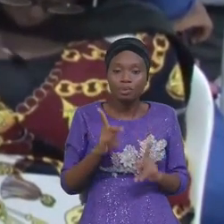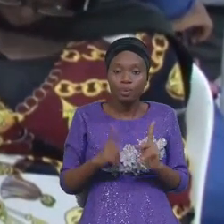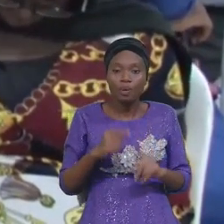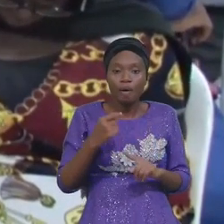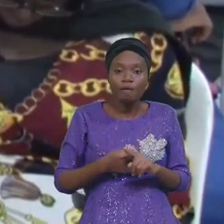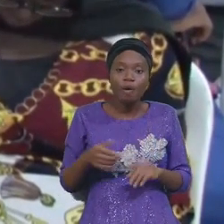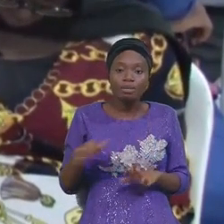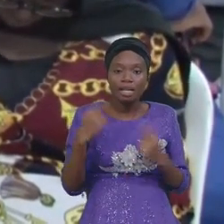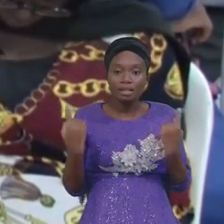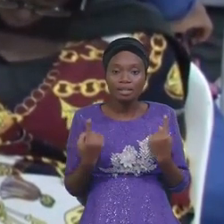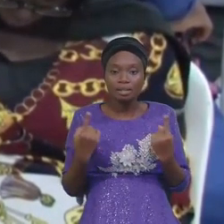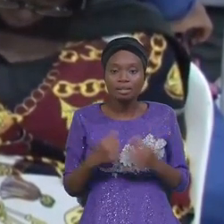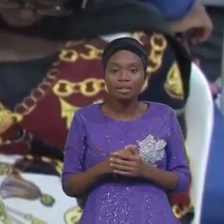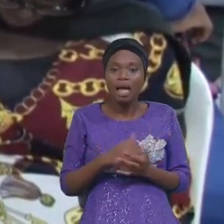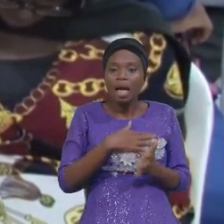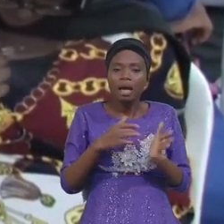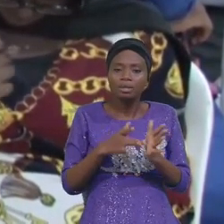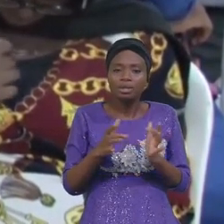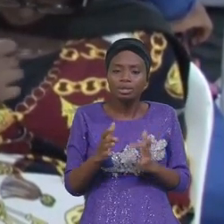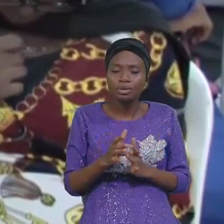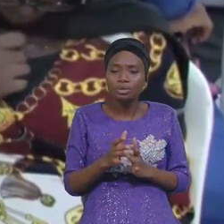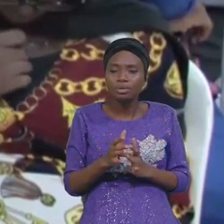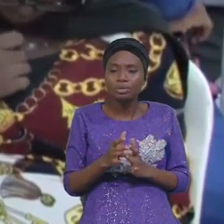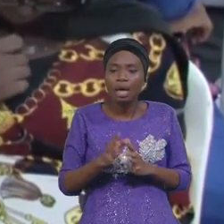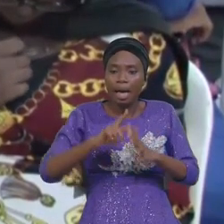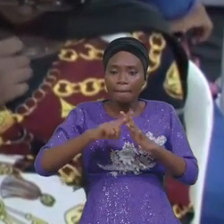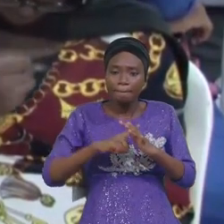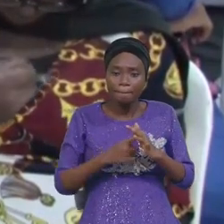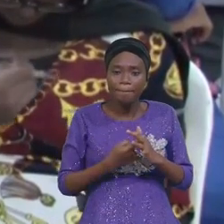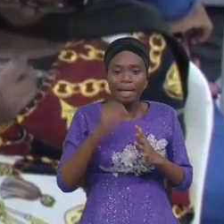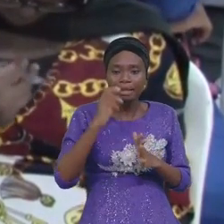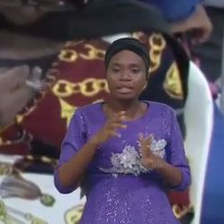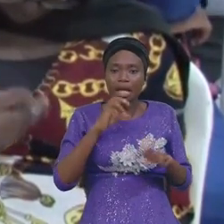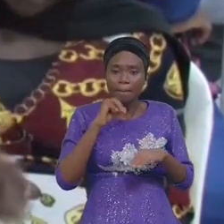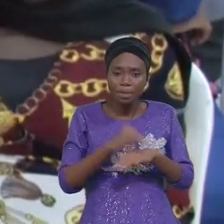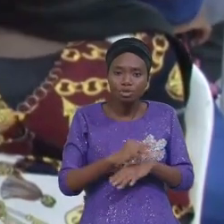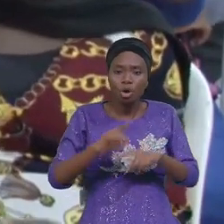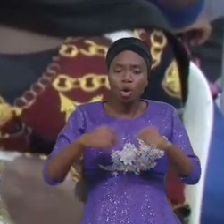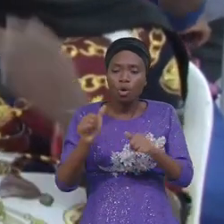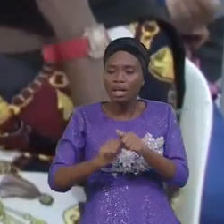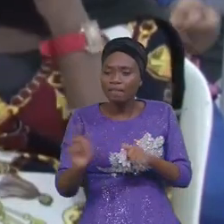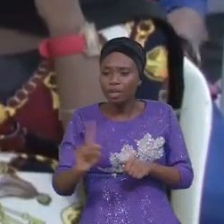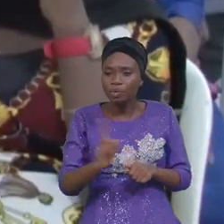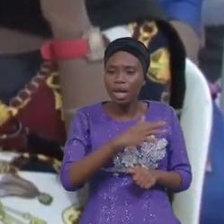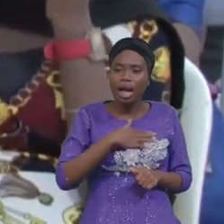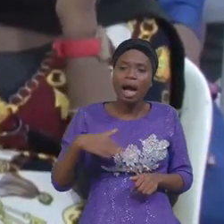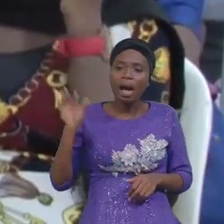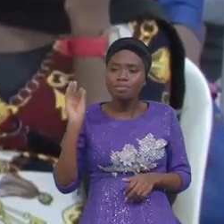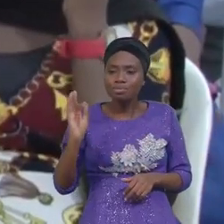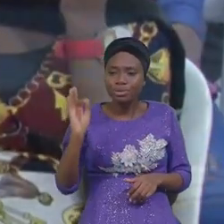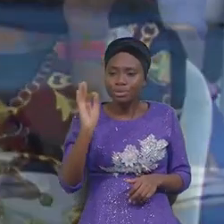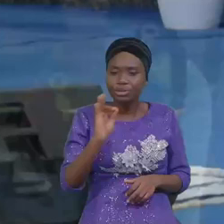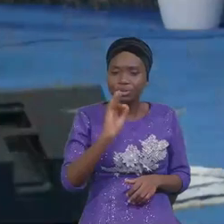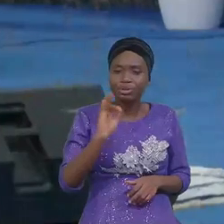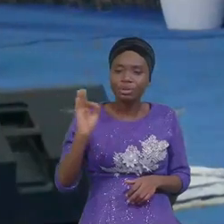their sins. And Jesus began his ministry, going everywhere and preaching the